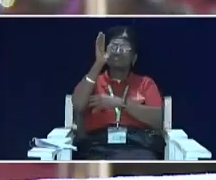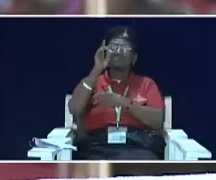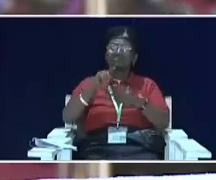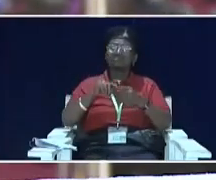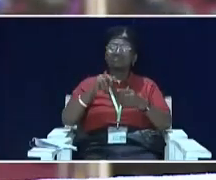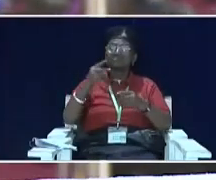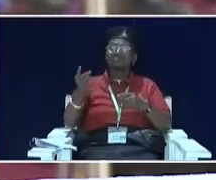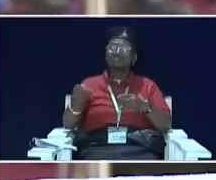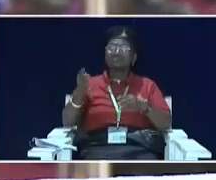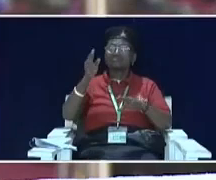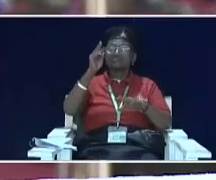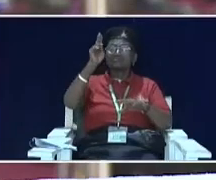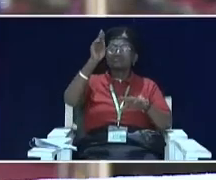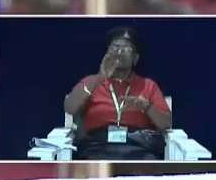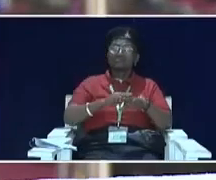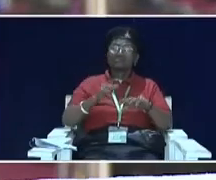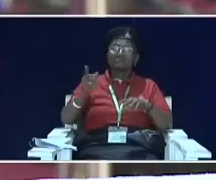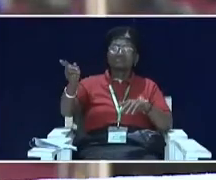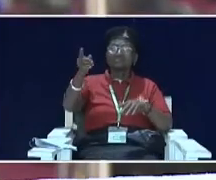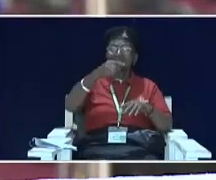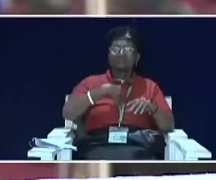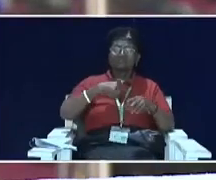Romans chapter 12, verse 1.